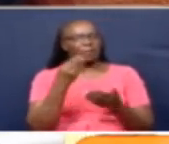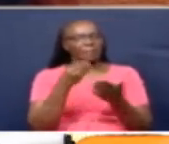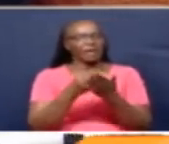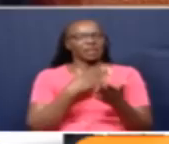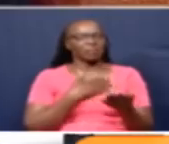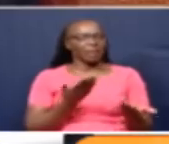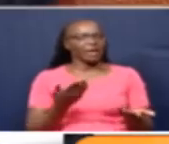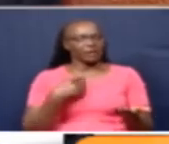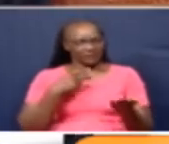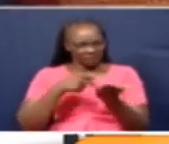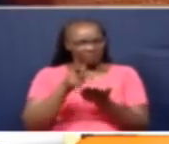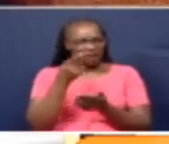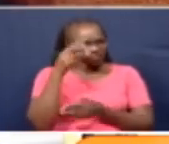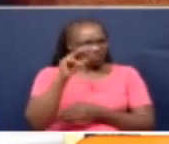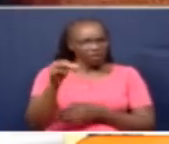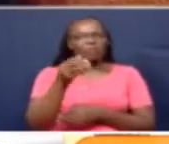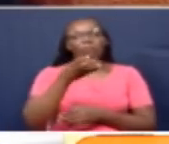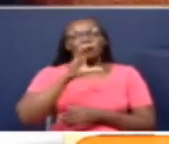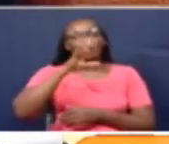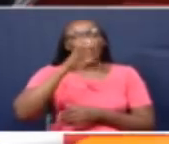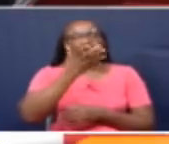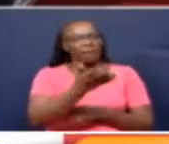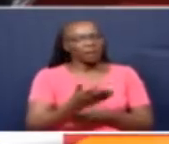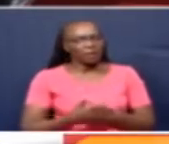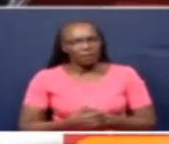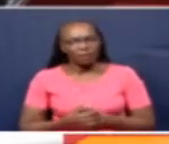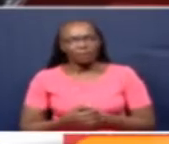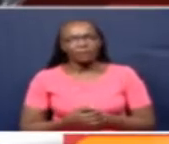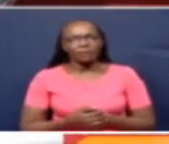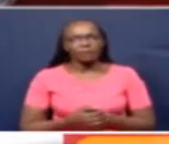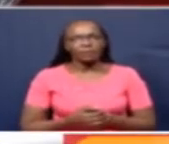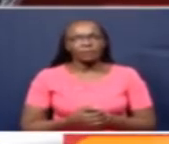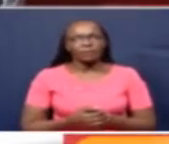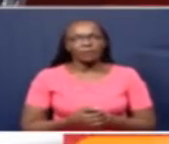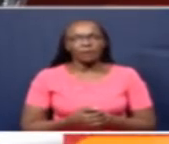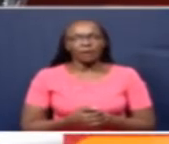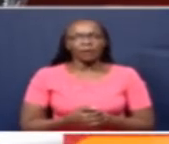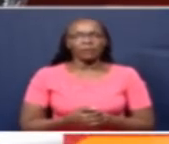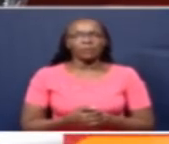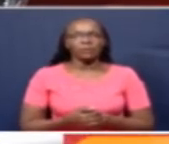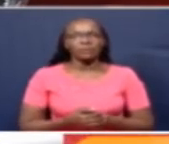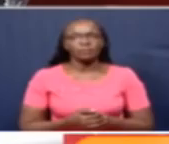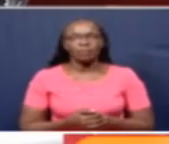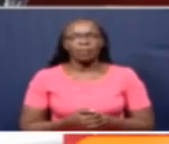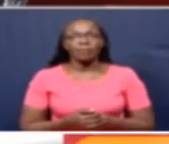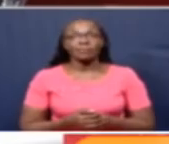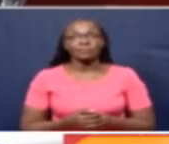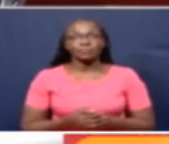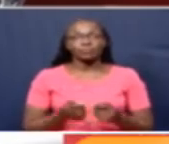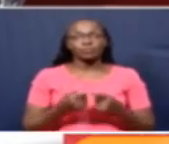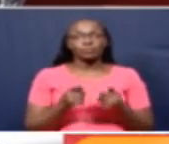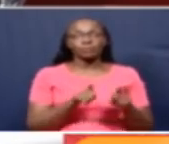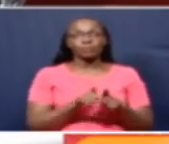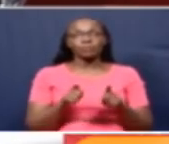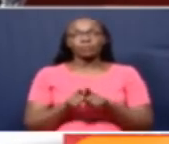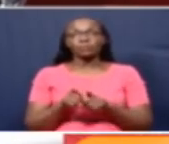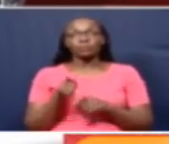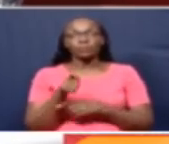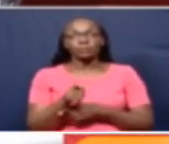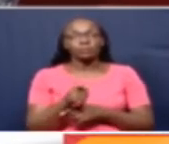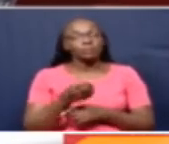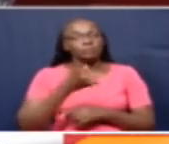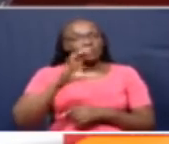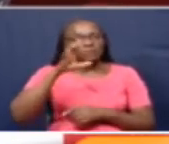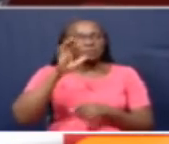He doesn't owe me that much no, money, but the beer he drank, he didn't pay. So, I thought it was whiskey. No, he drank beer. Oh, he drank a lot of beer. Whiskey?